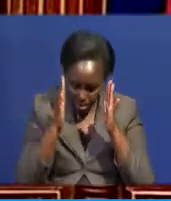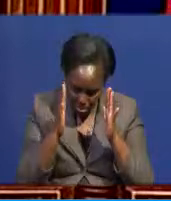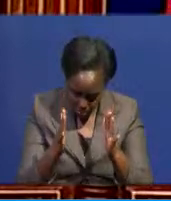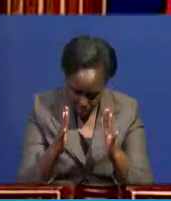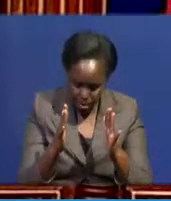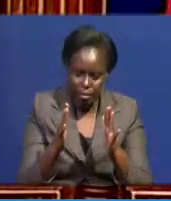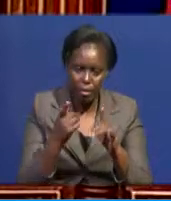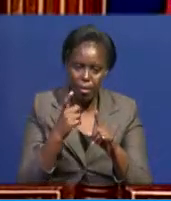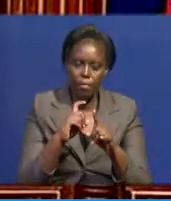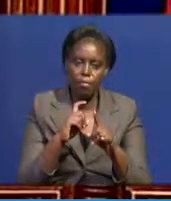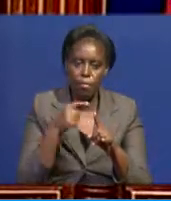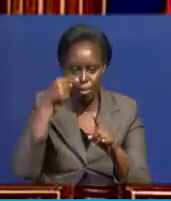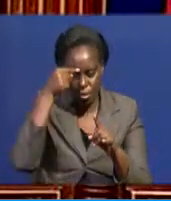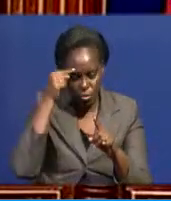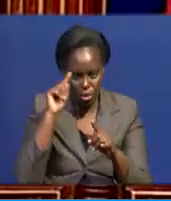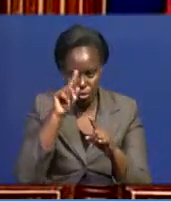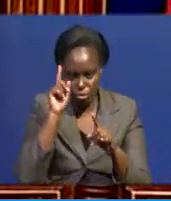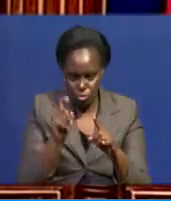the